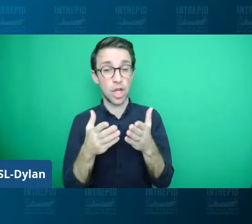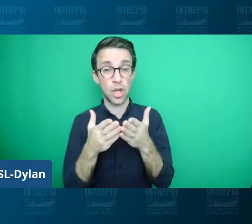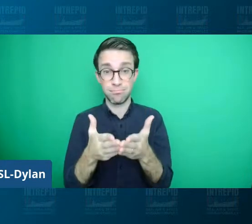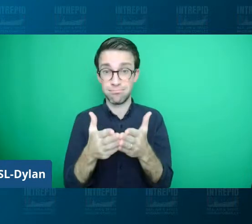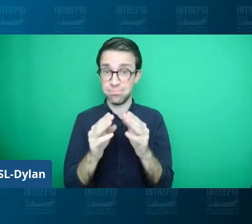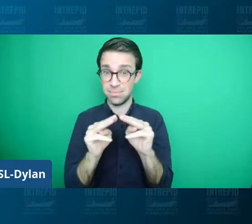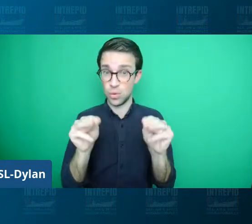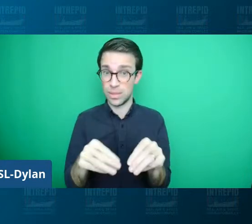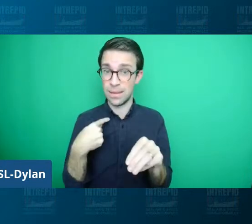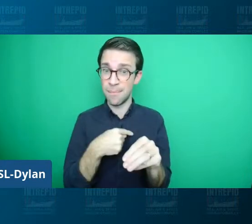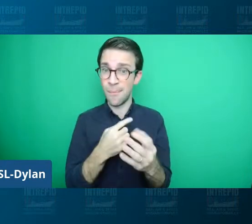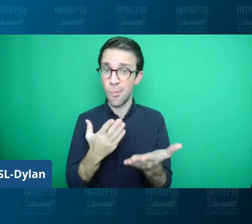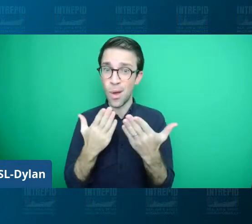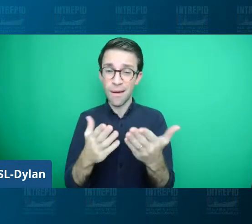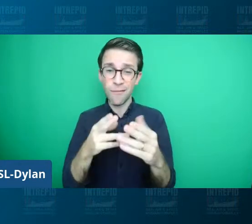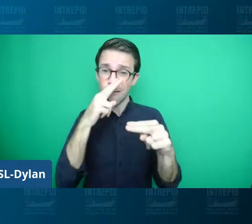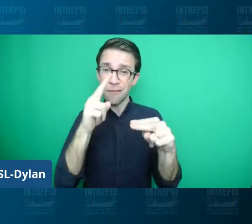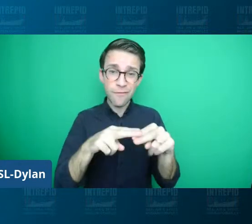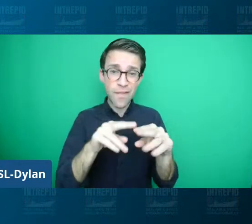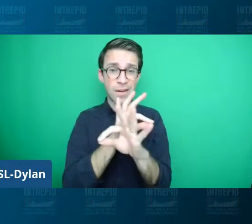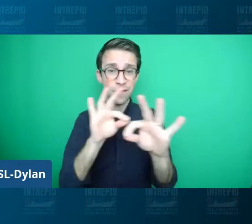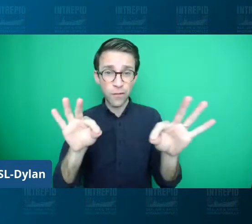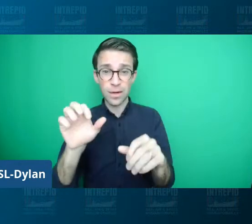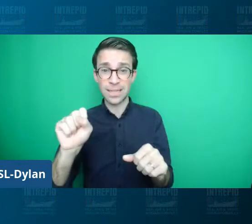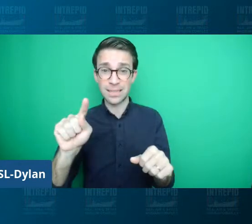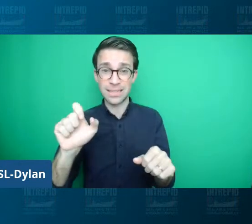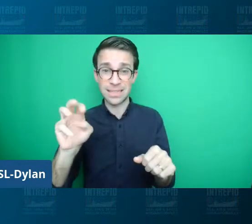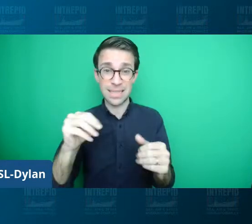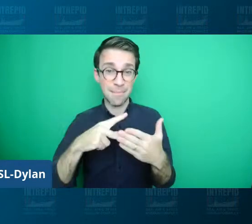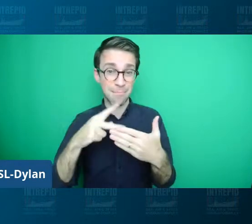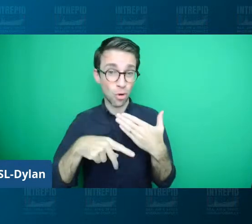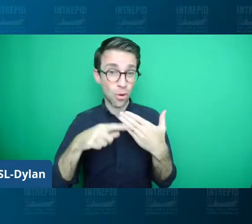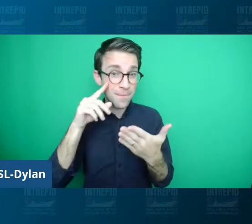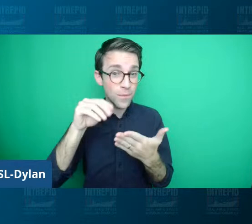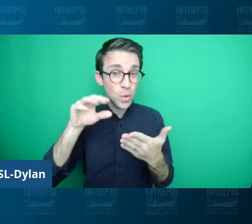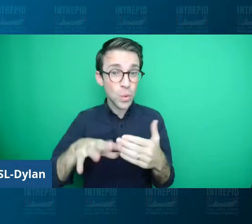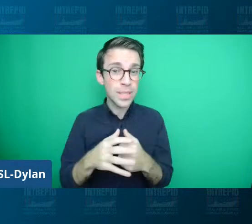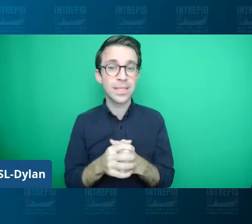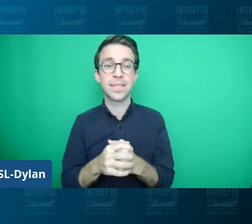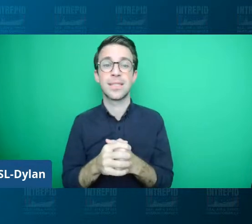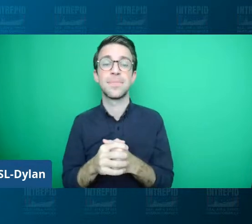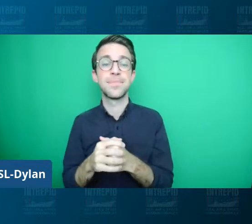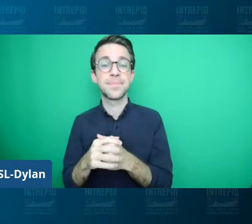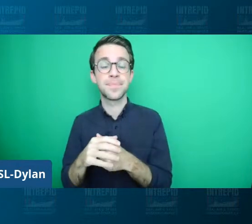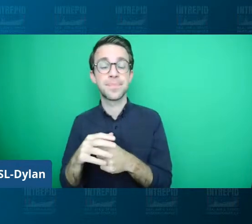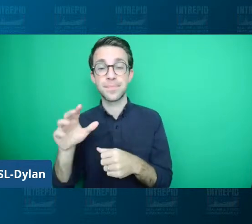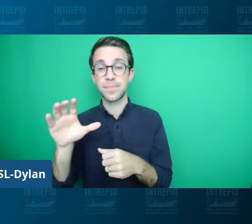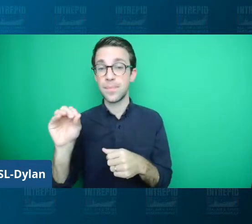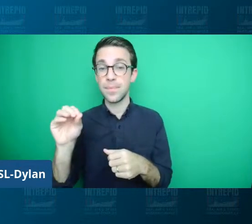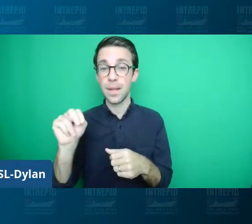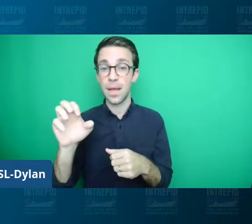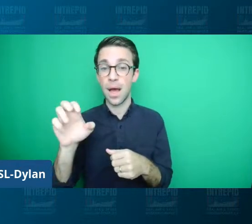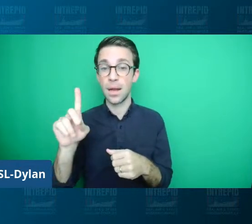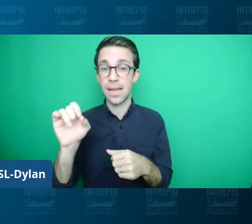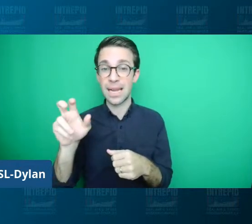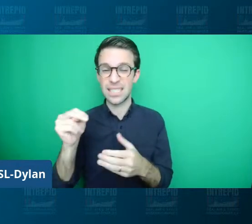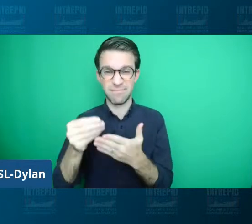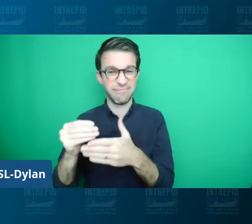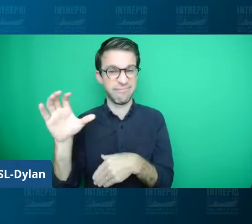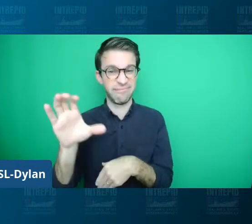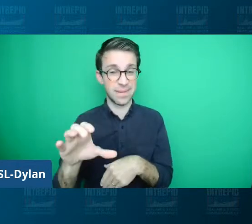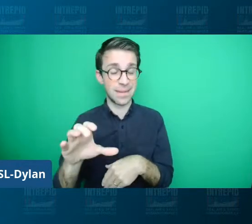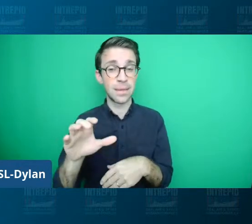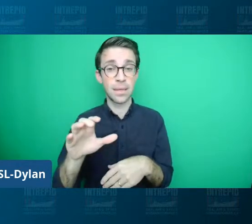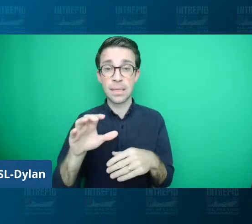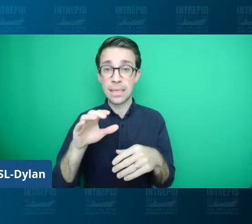also offers fun and free virtual STEM programs for students? So generously funded by Con Edison, students in grades 6 through 8